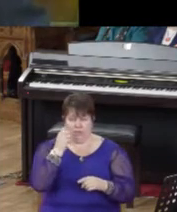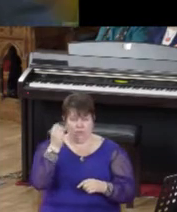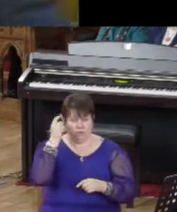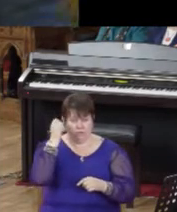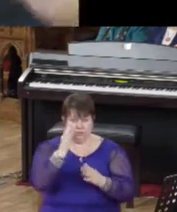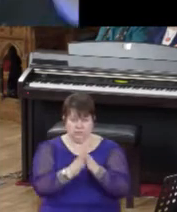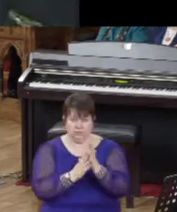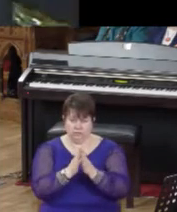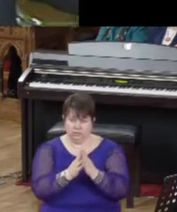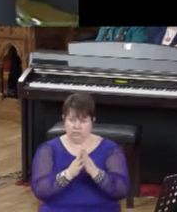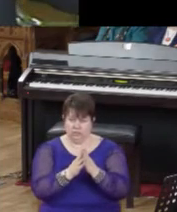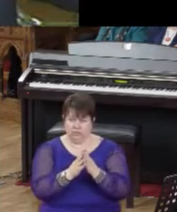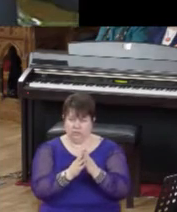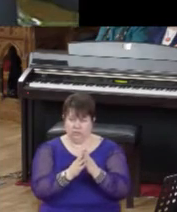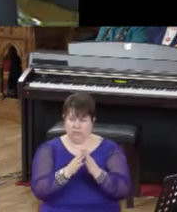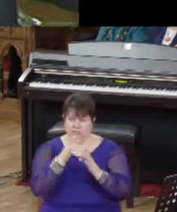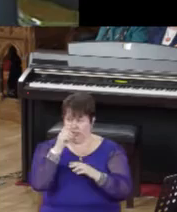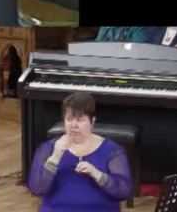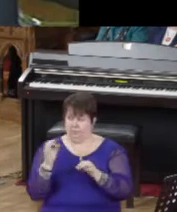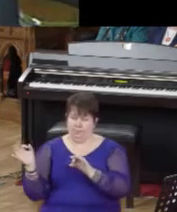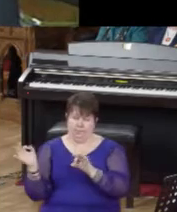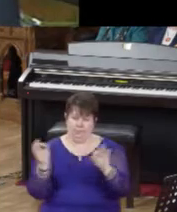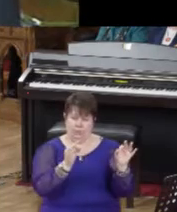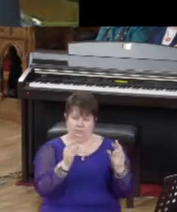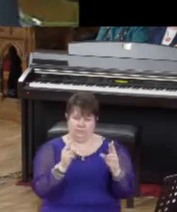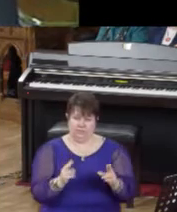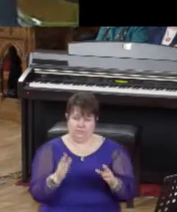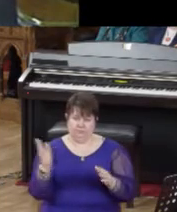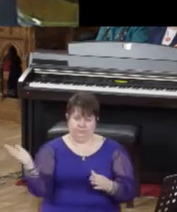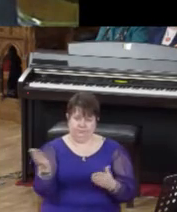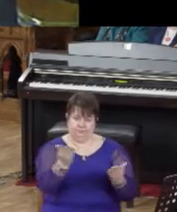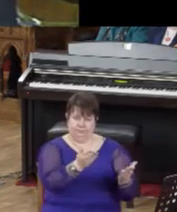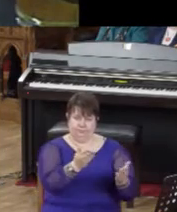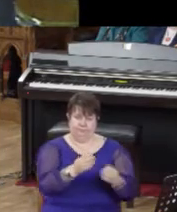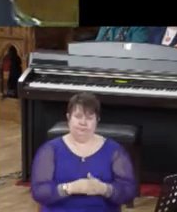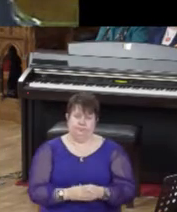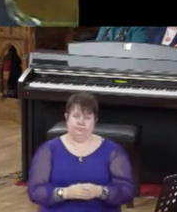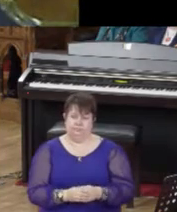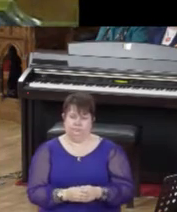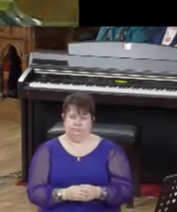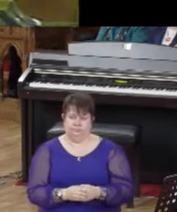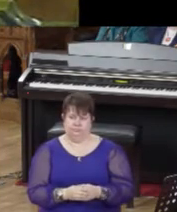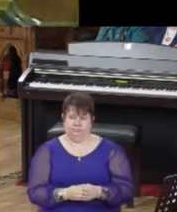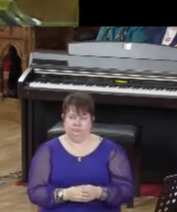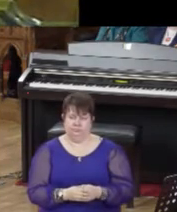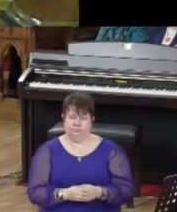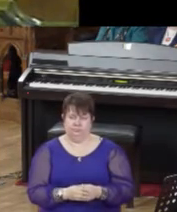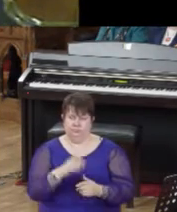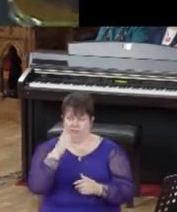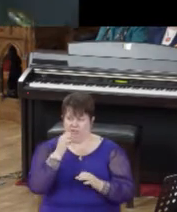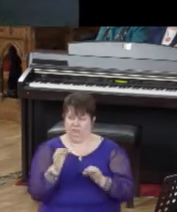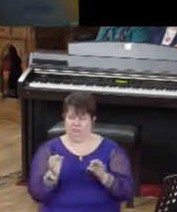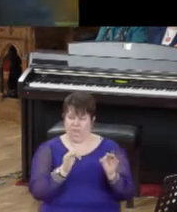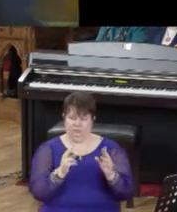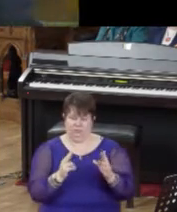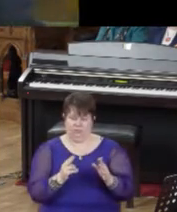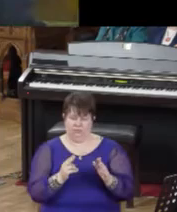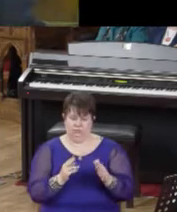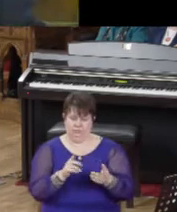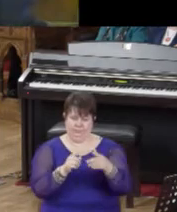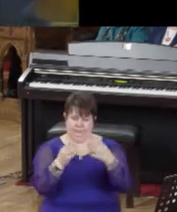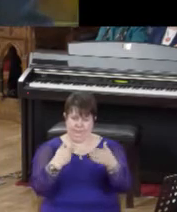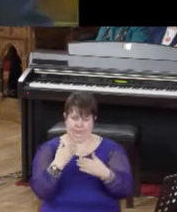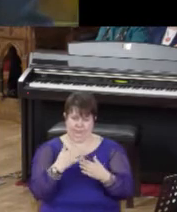and if you can't quite see Helen from where you're sitting, then you're welcome during the opening hymn to come down and sit in these seats over to the